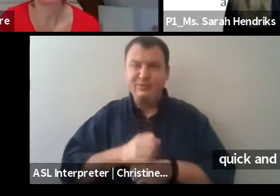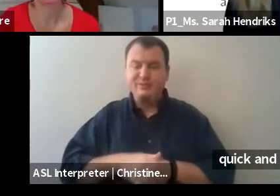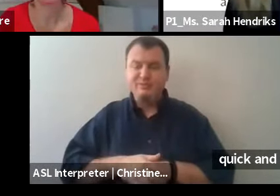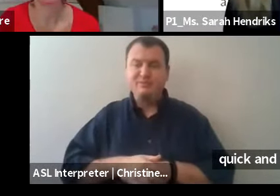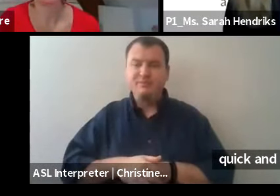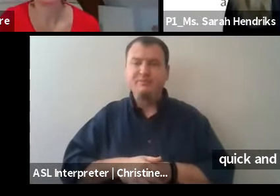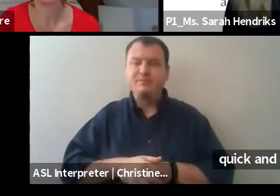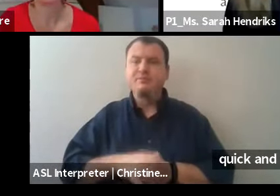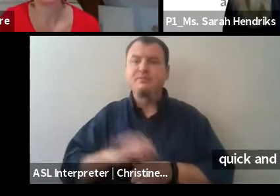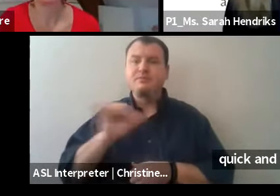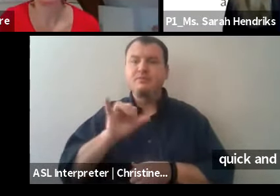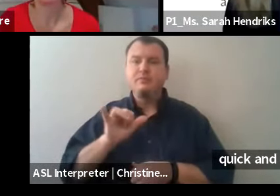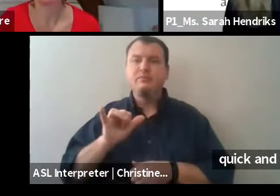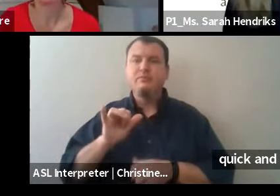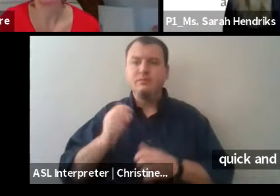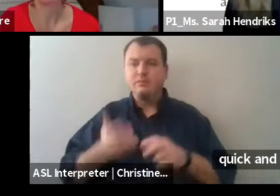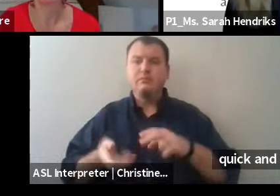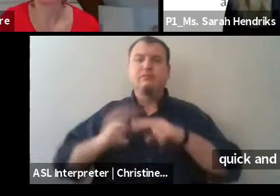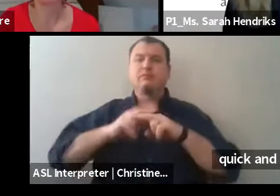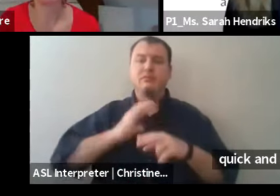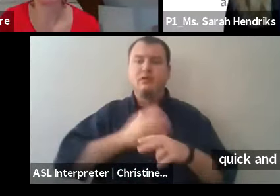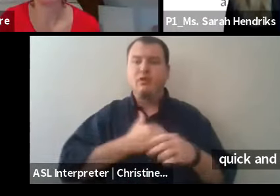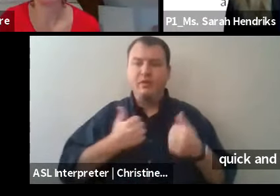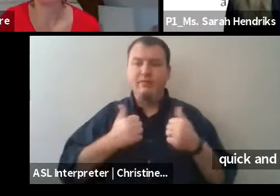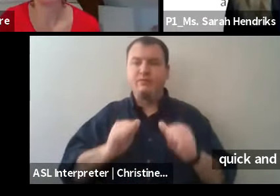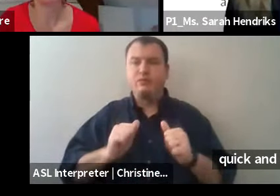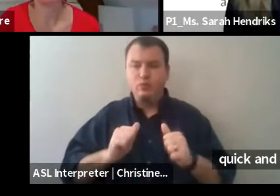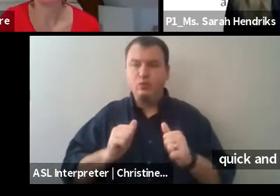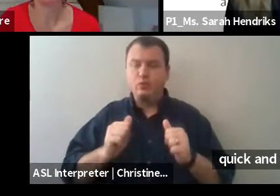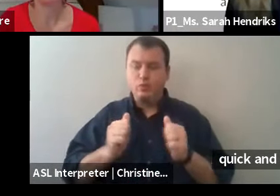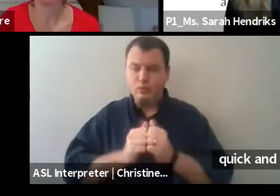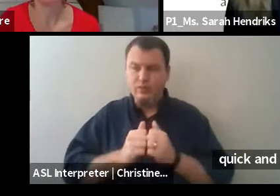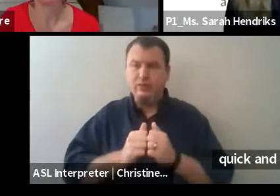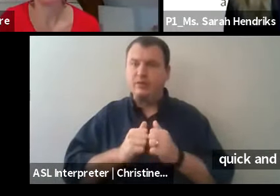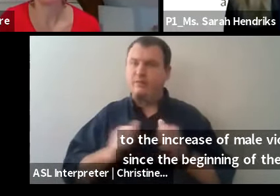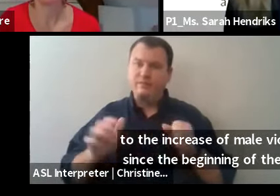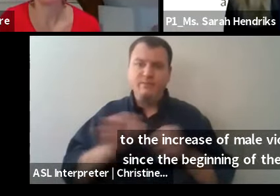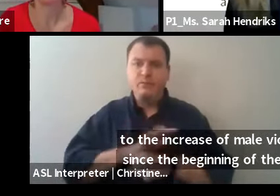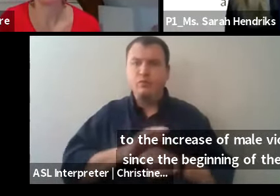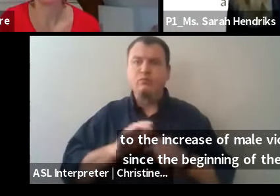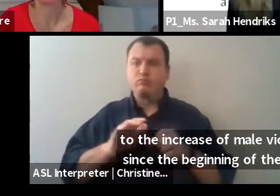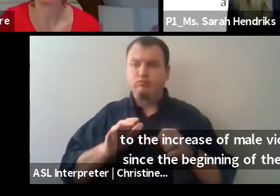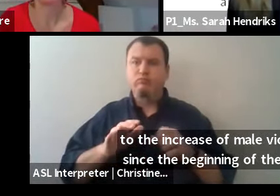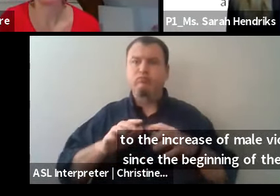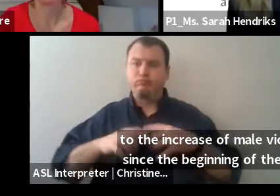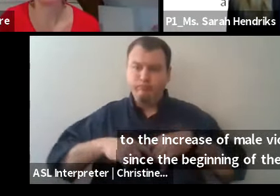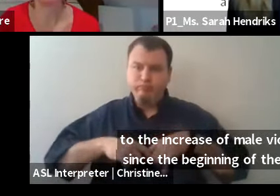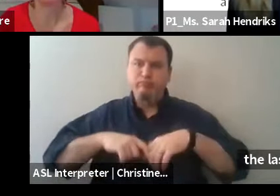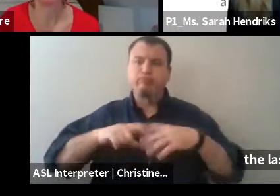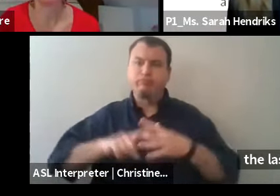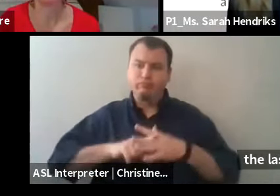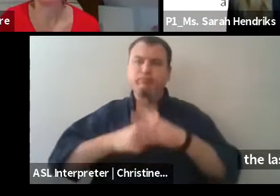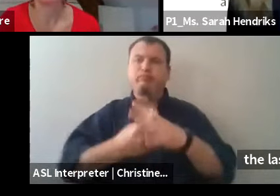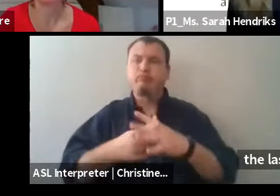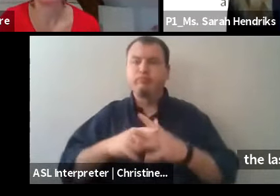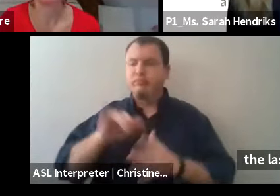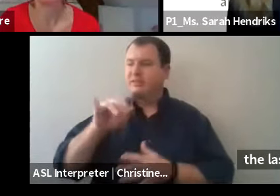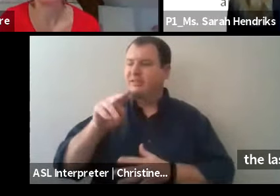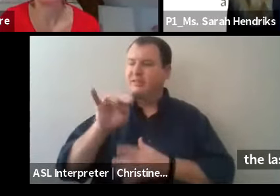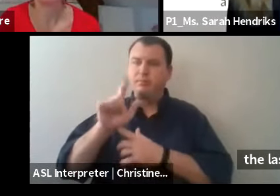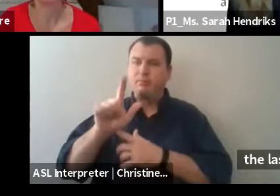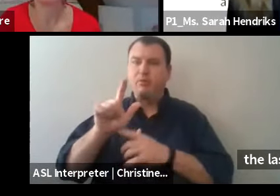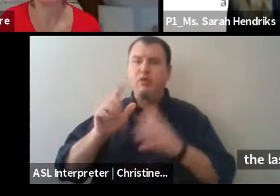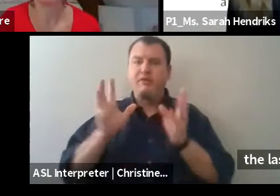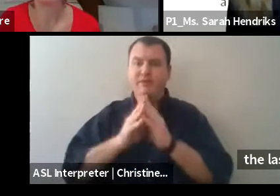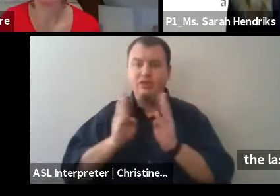We've also stepped up efforts, for example, to call for the full implementation of the Istanbul Convention. In Europe, what we've seen during